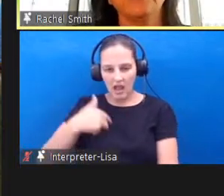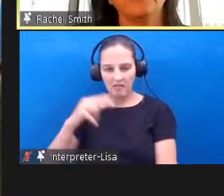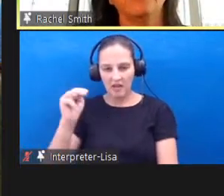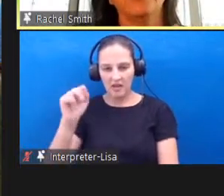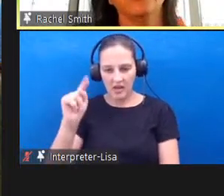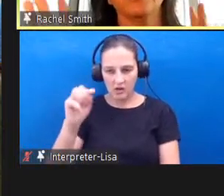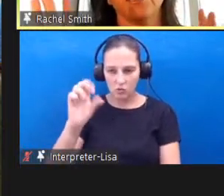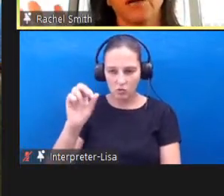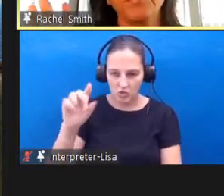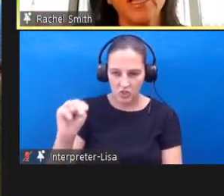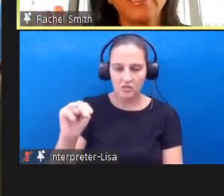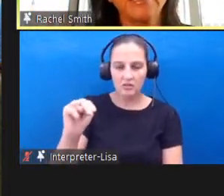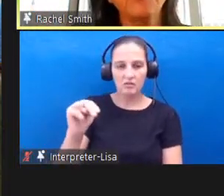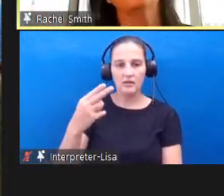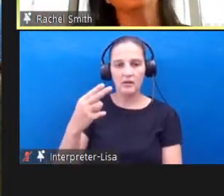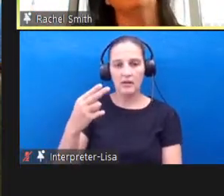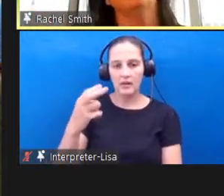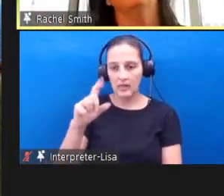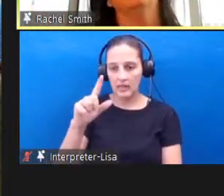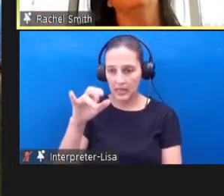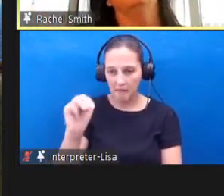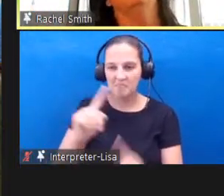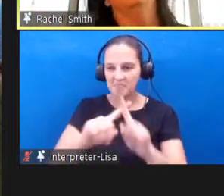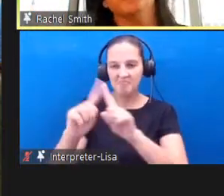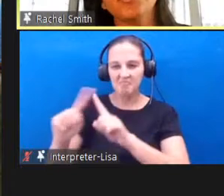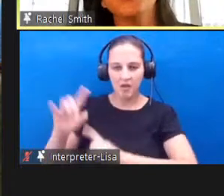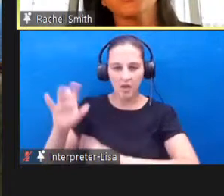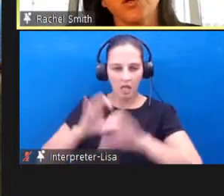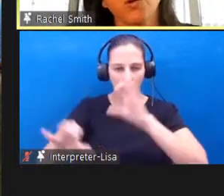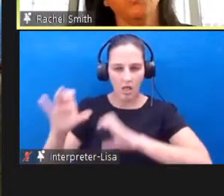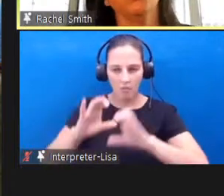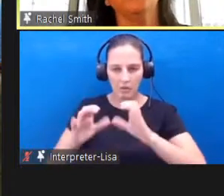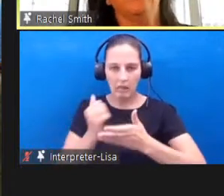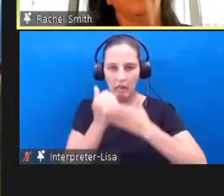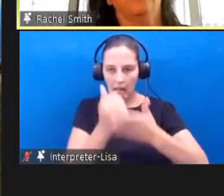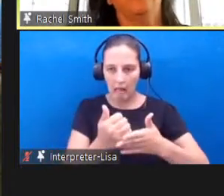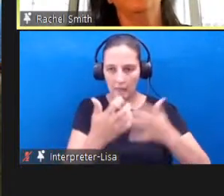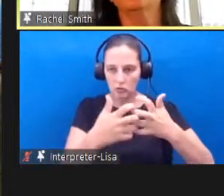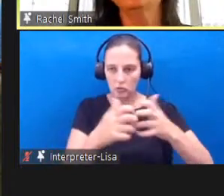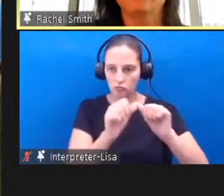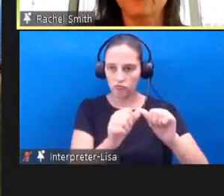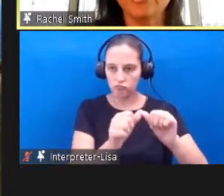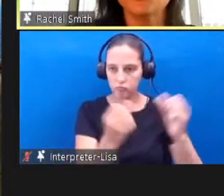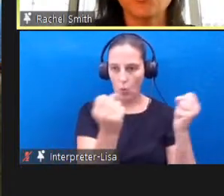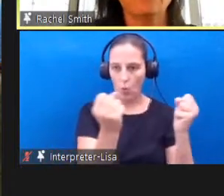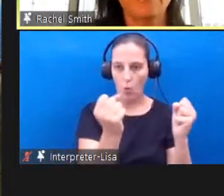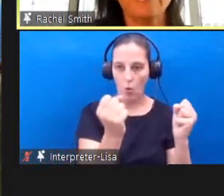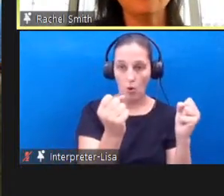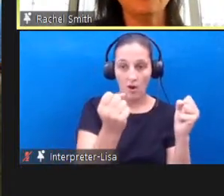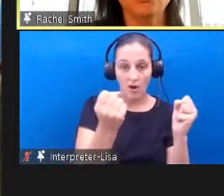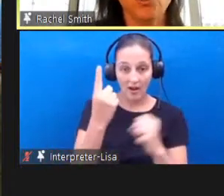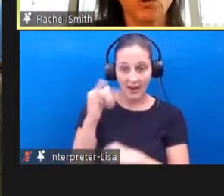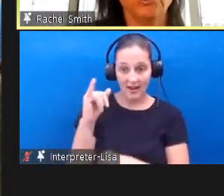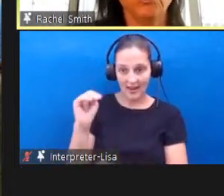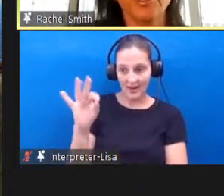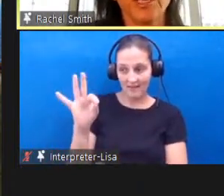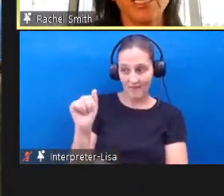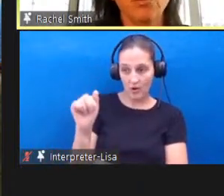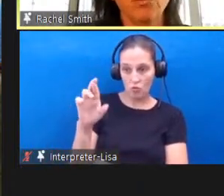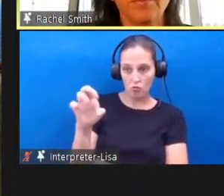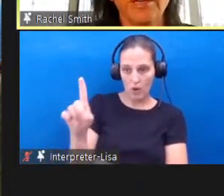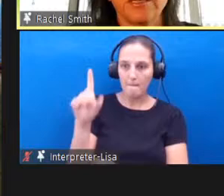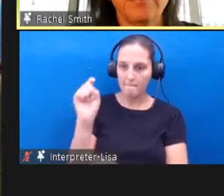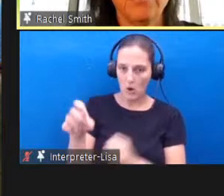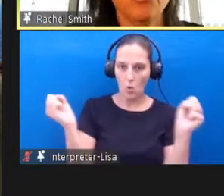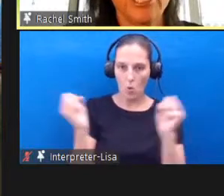there's liquid helium, there's chemicals keeping the instruments cold. because infrared astronomy has to be cold or the